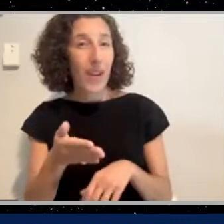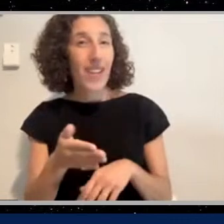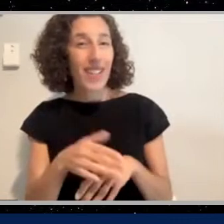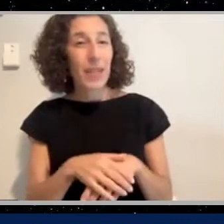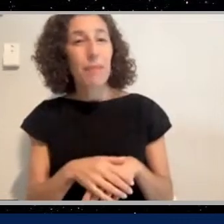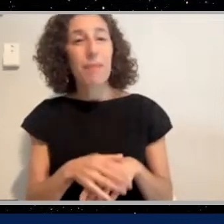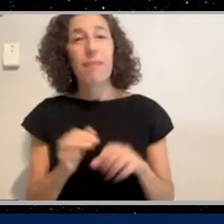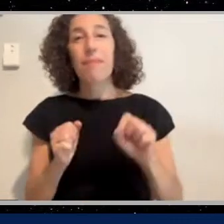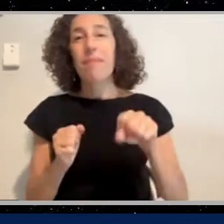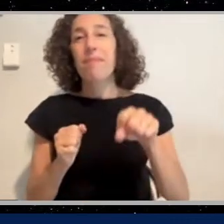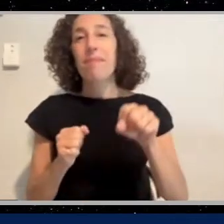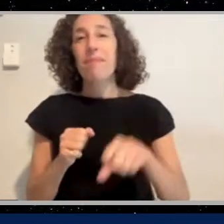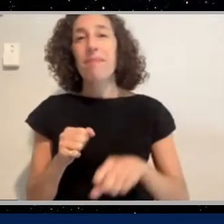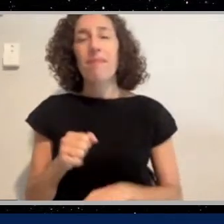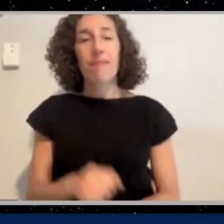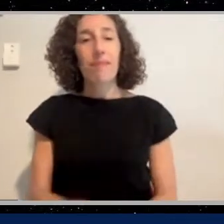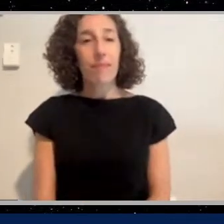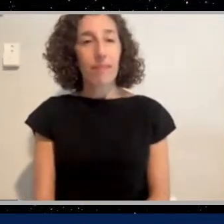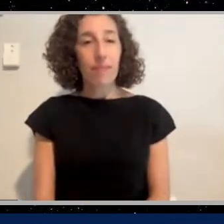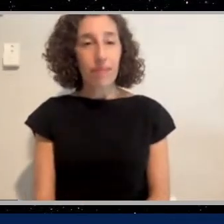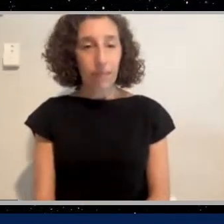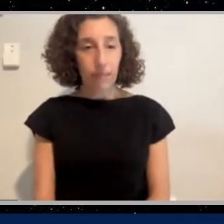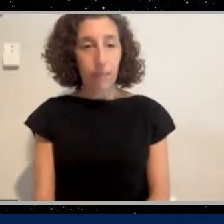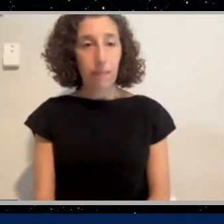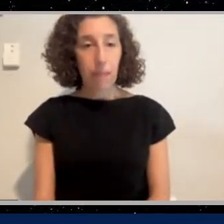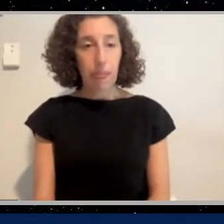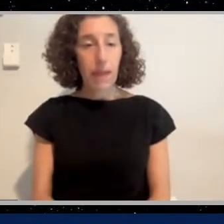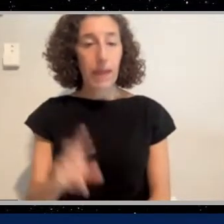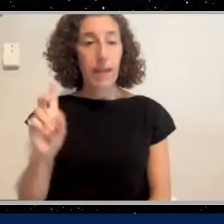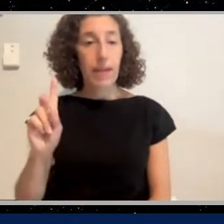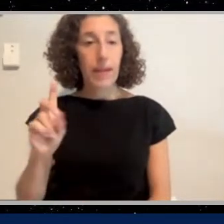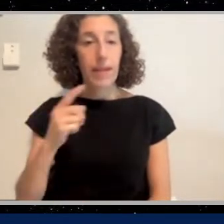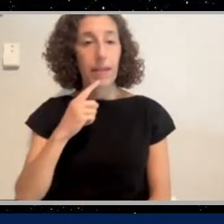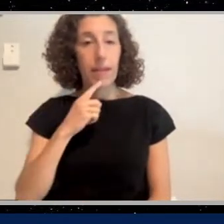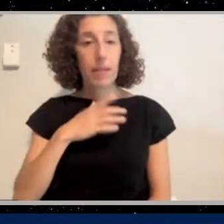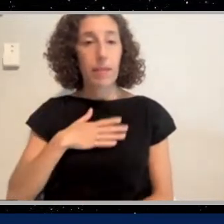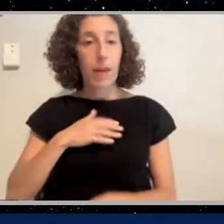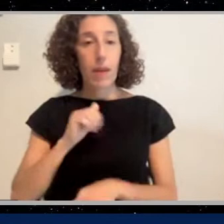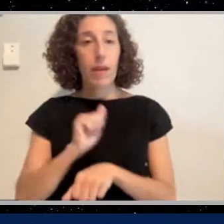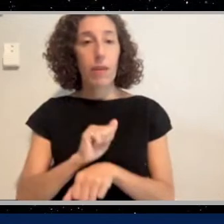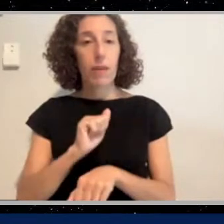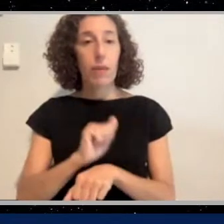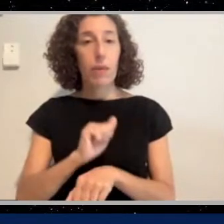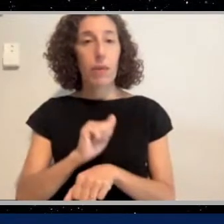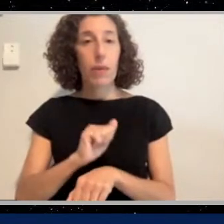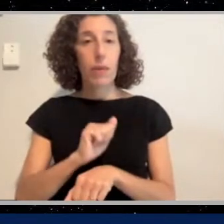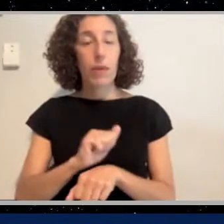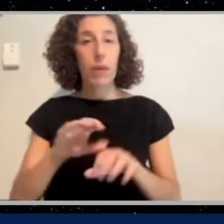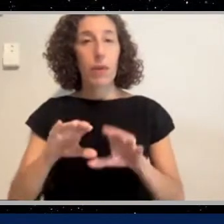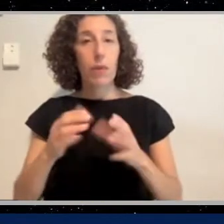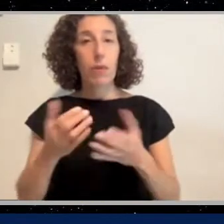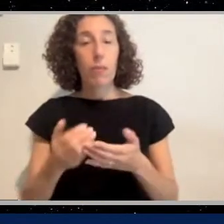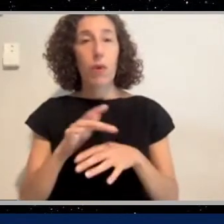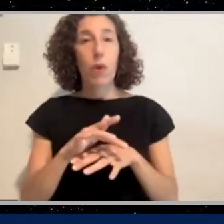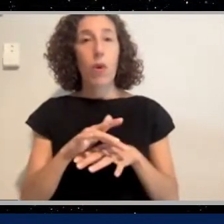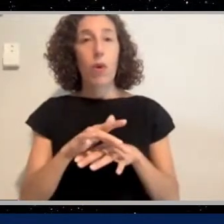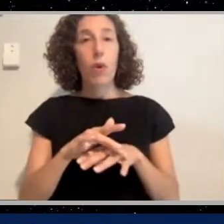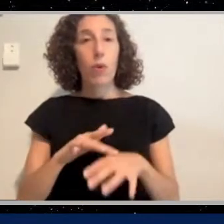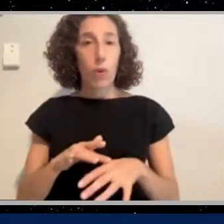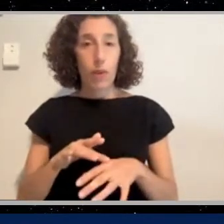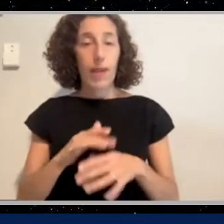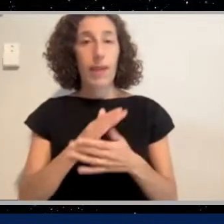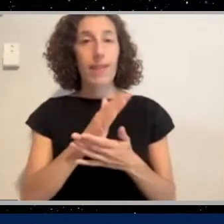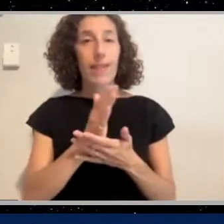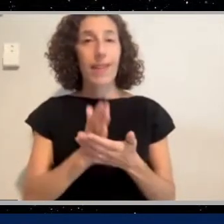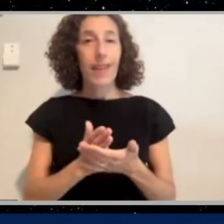definitely. So the group that I work with, it's called the Early Stage Innovations and Partnerships. So if you think of a